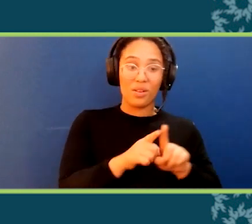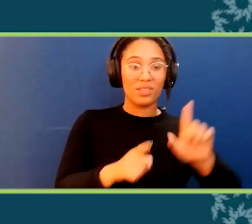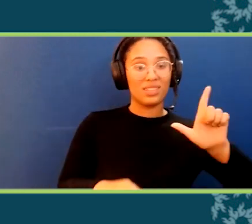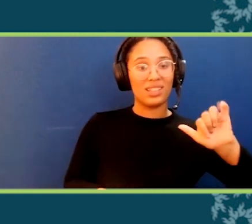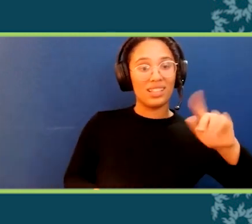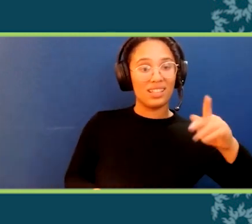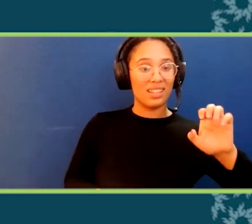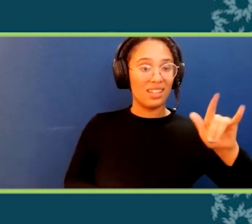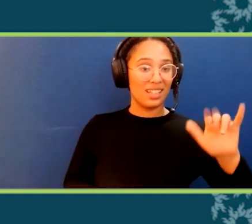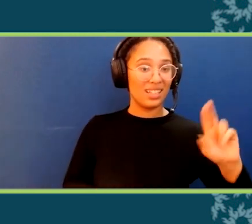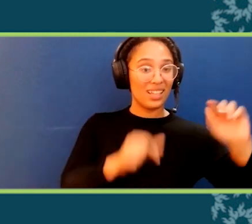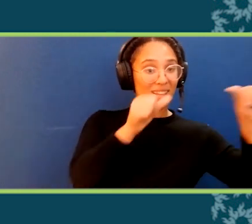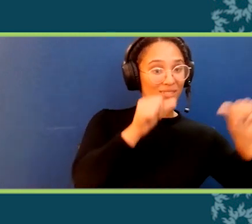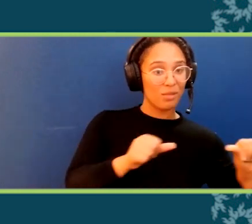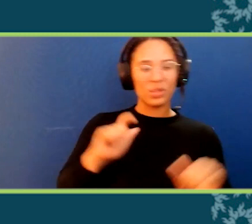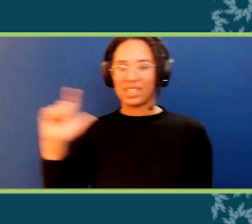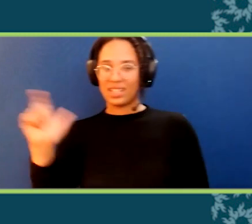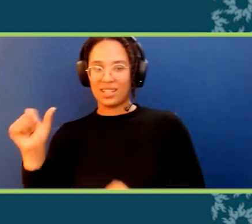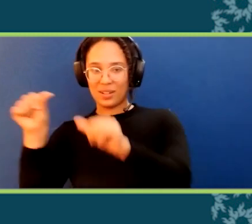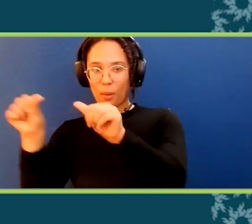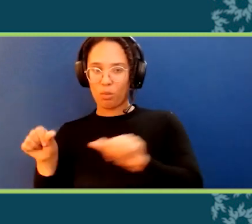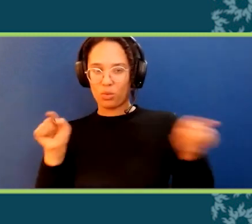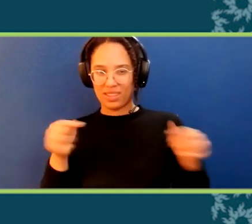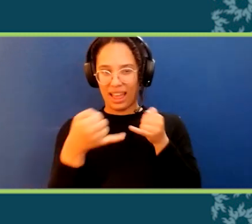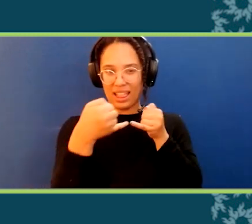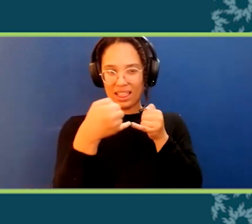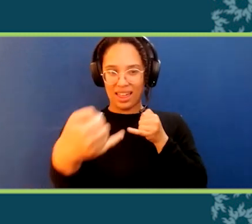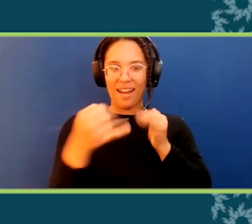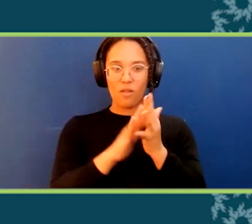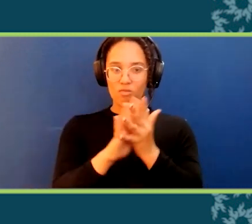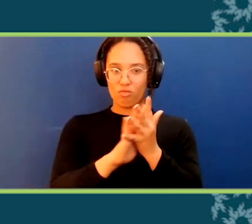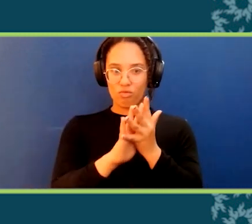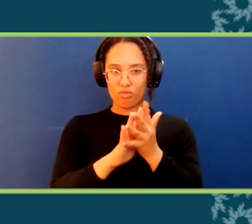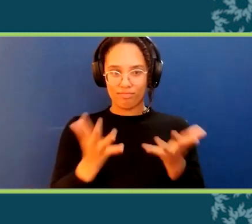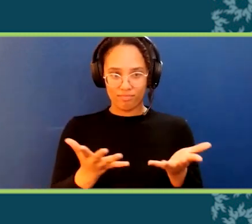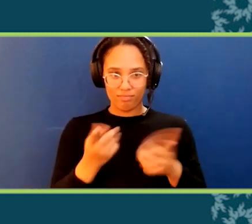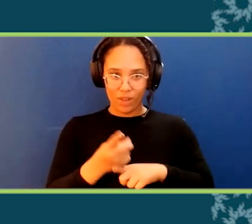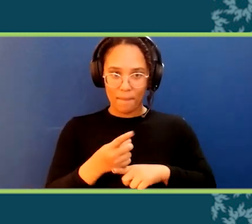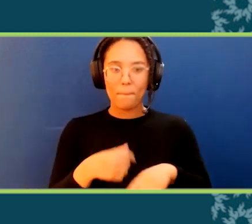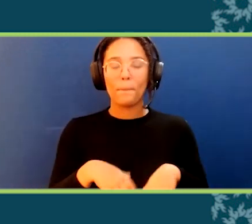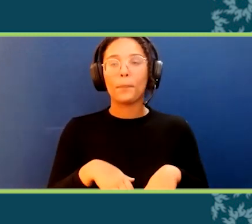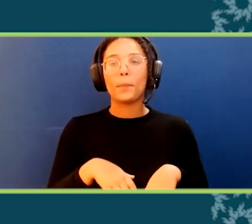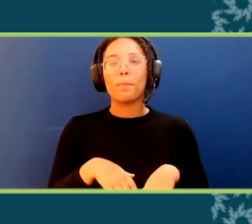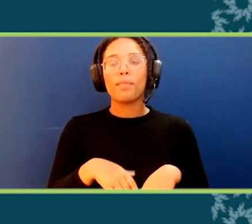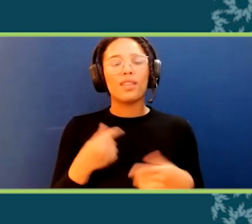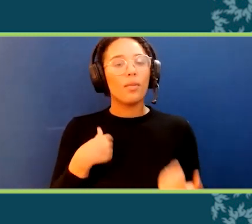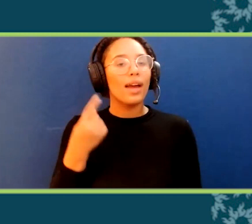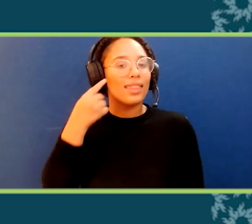post on here and these are some things you don't post on here. So I think really business leaders